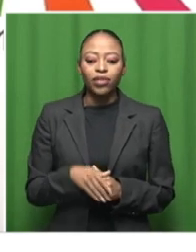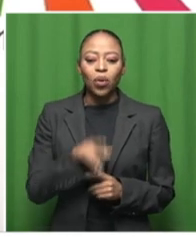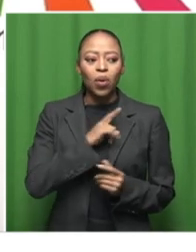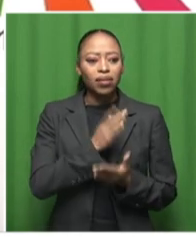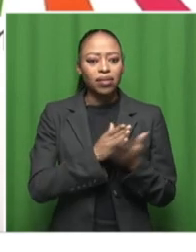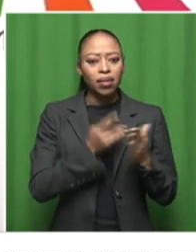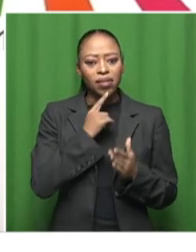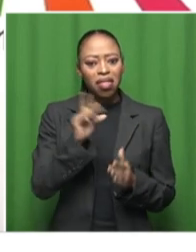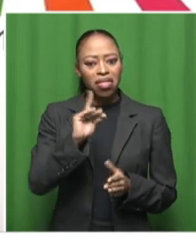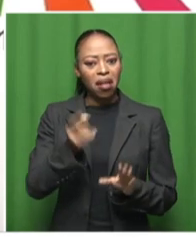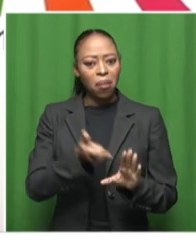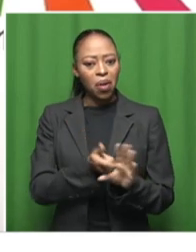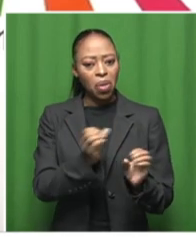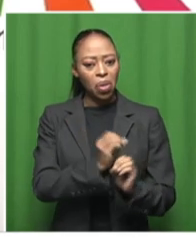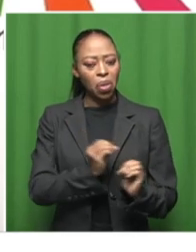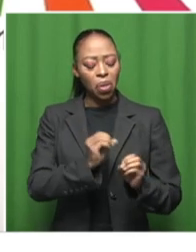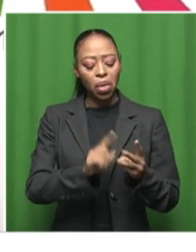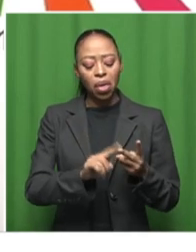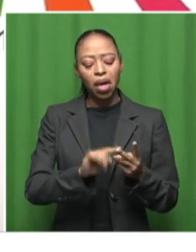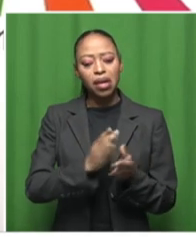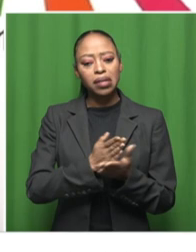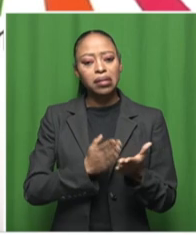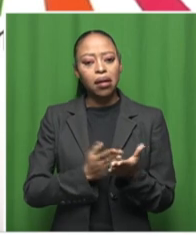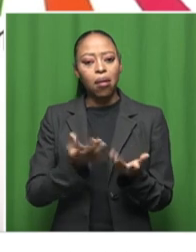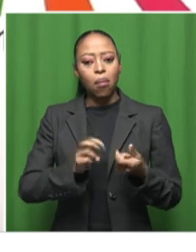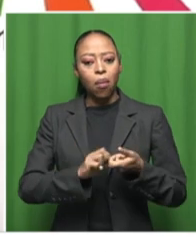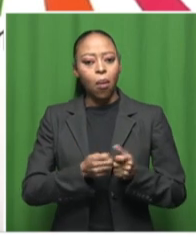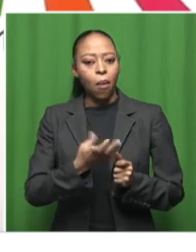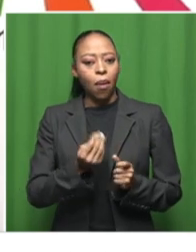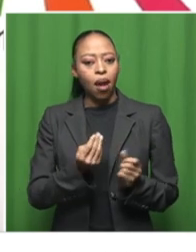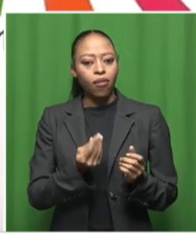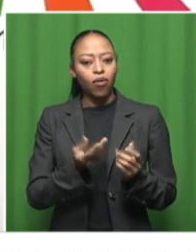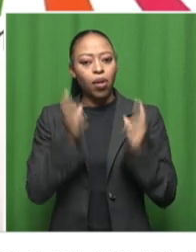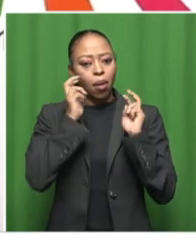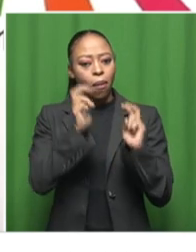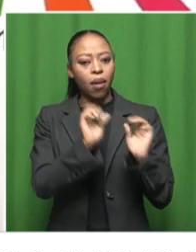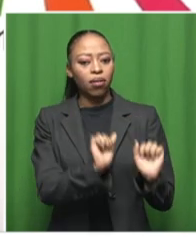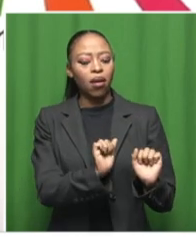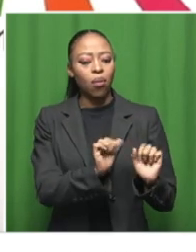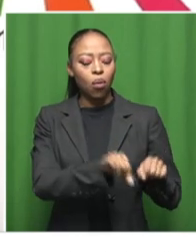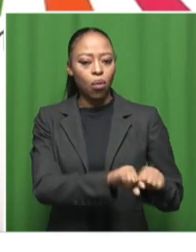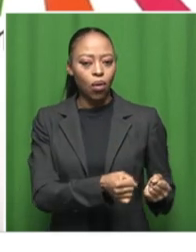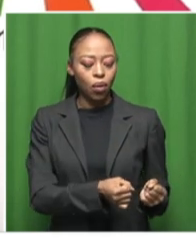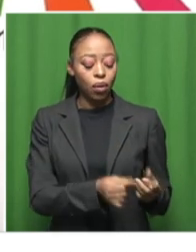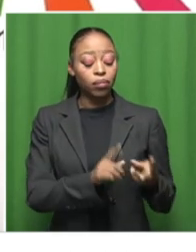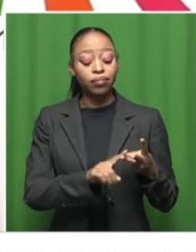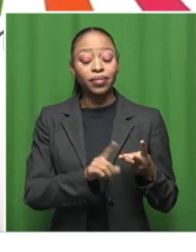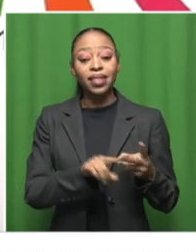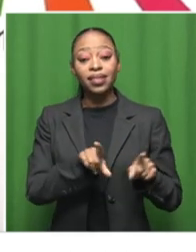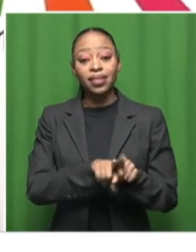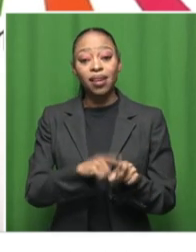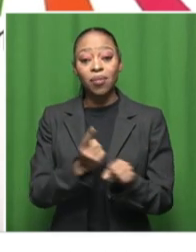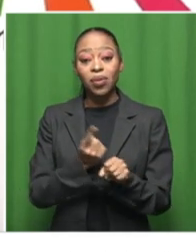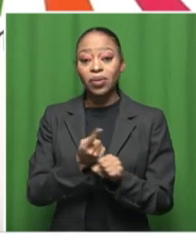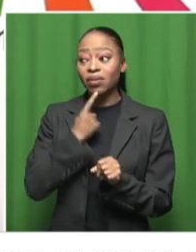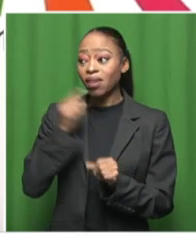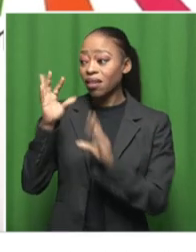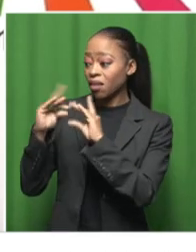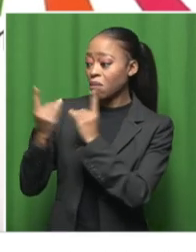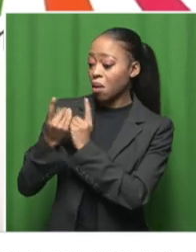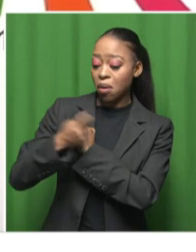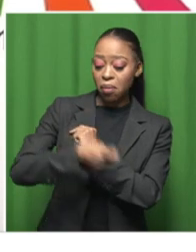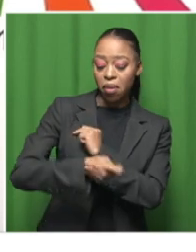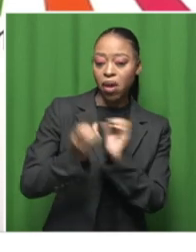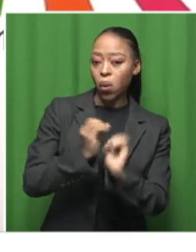Some of them apparently they had problem with their transport, and they claimed that they were owed money by the